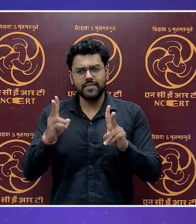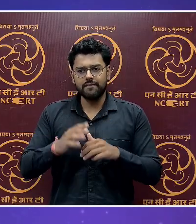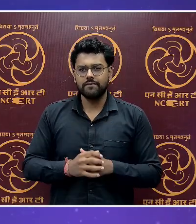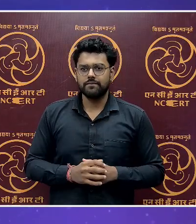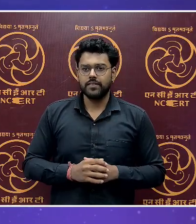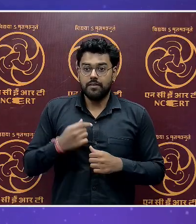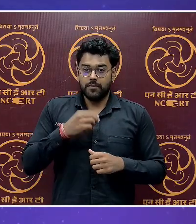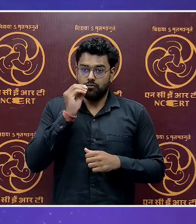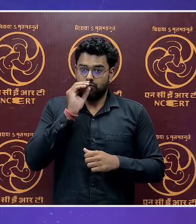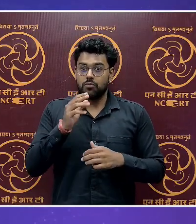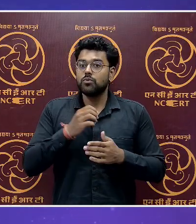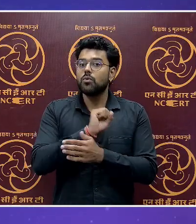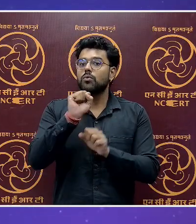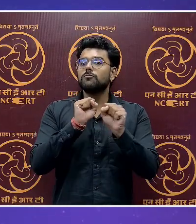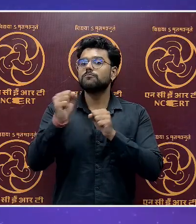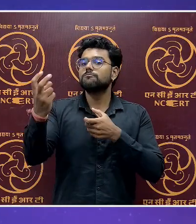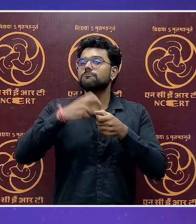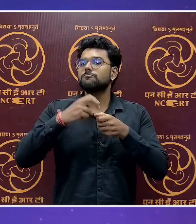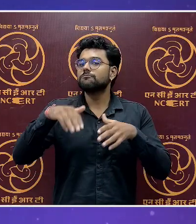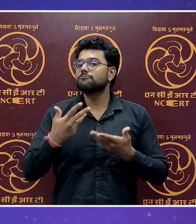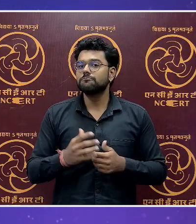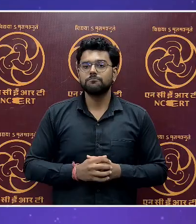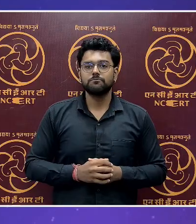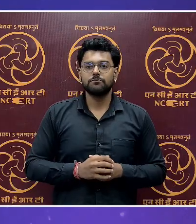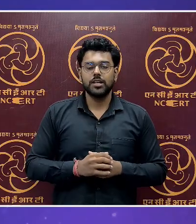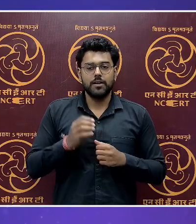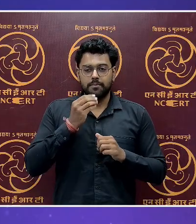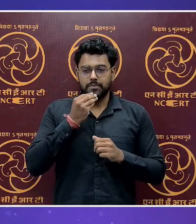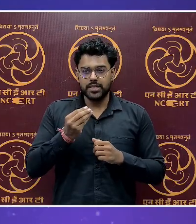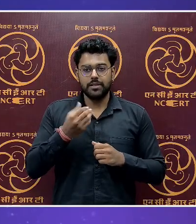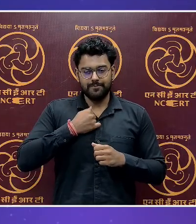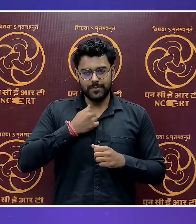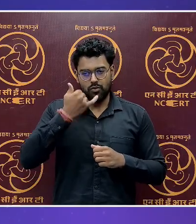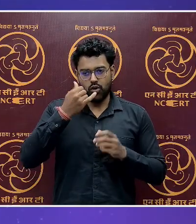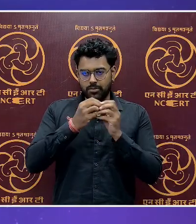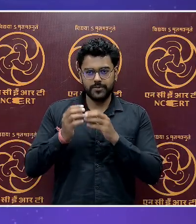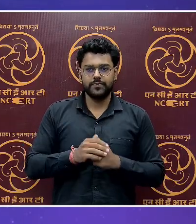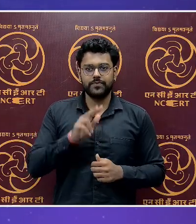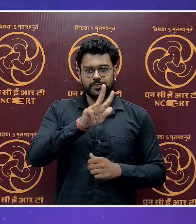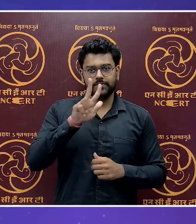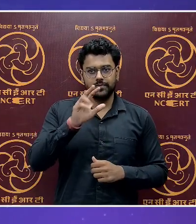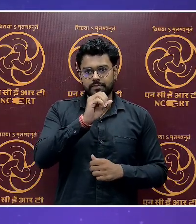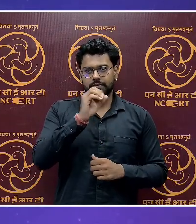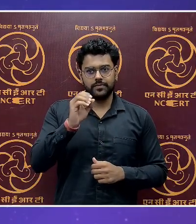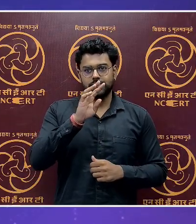tell you how you can be a part of this orientation session. Please take down our phone number, which is